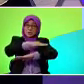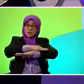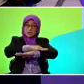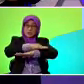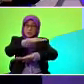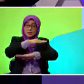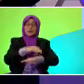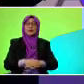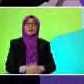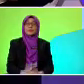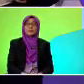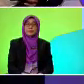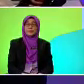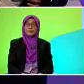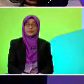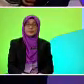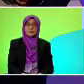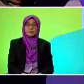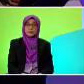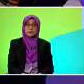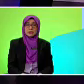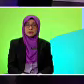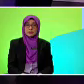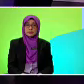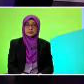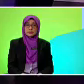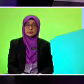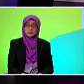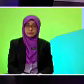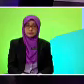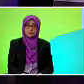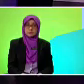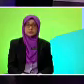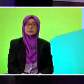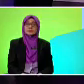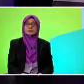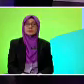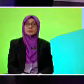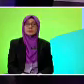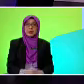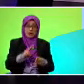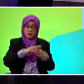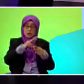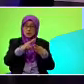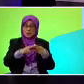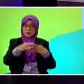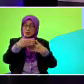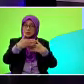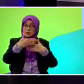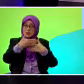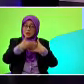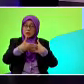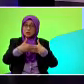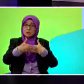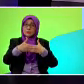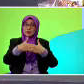at room temperature. Okay, Irfan, can you show the next one? Yep, this is the result after we left it? After we